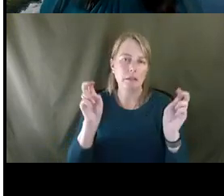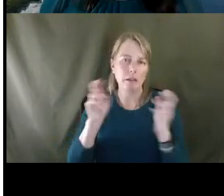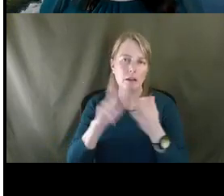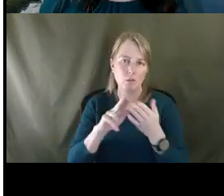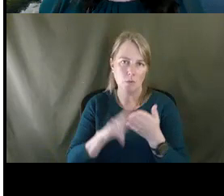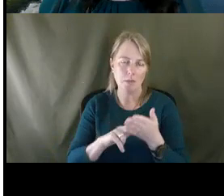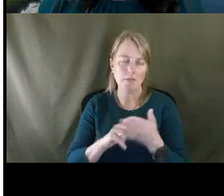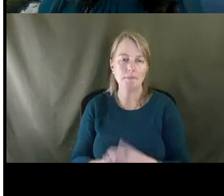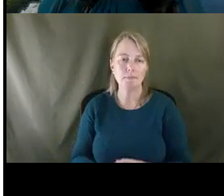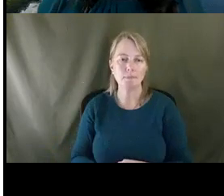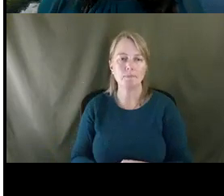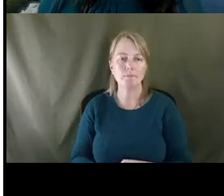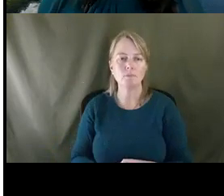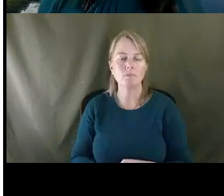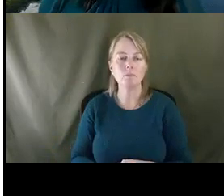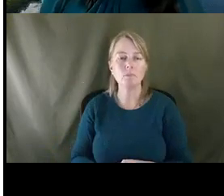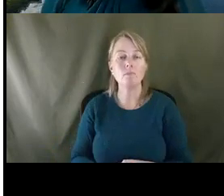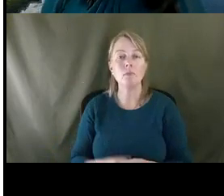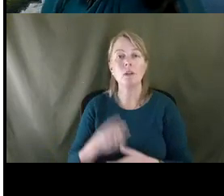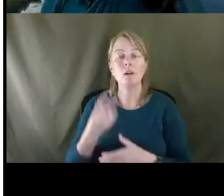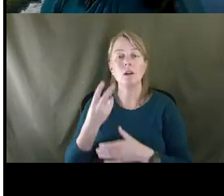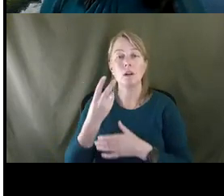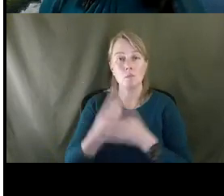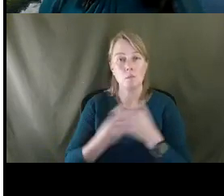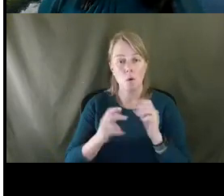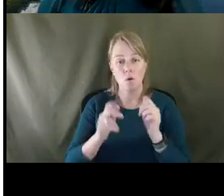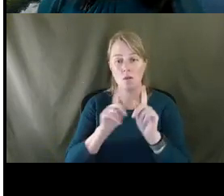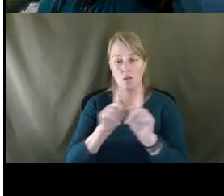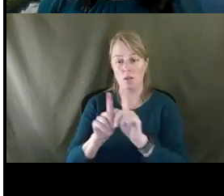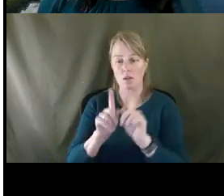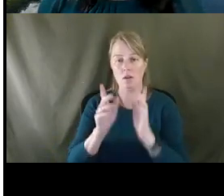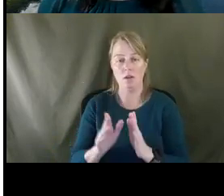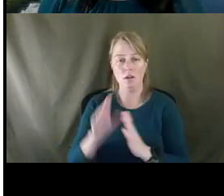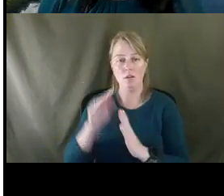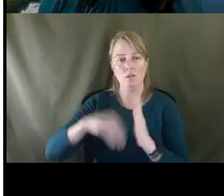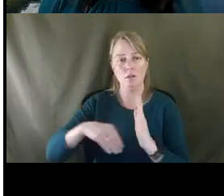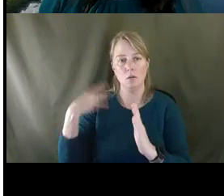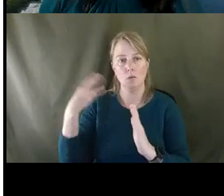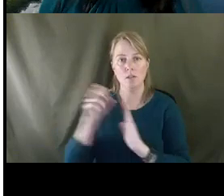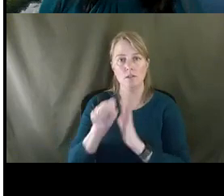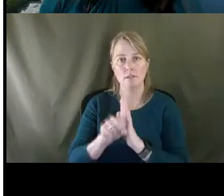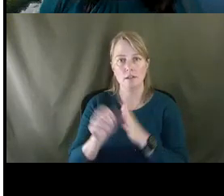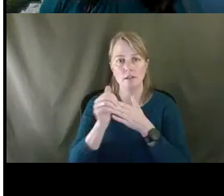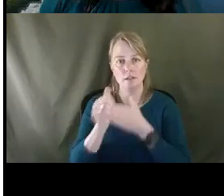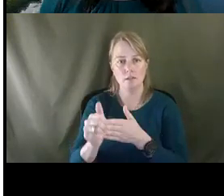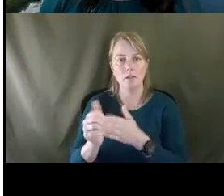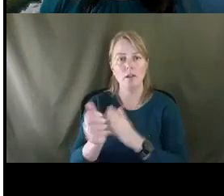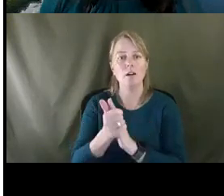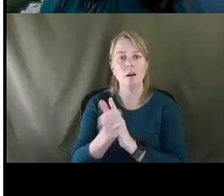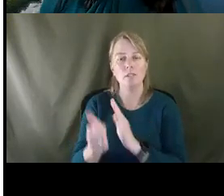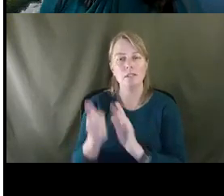other. Both the mentors and the mentees complete a Washington State Leadership Competency